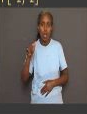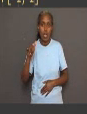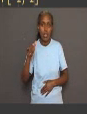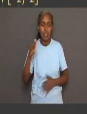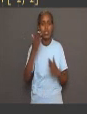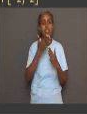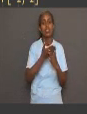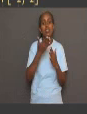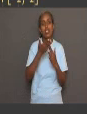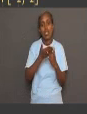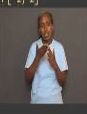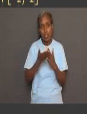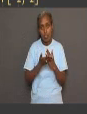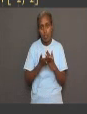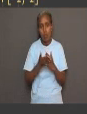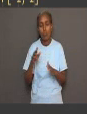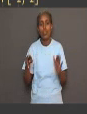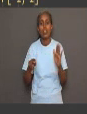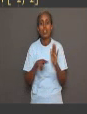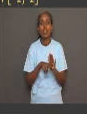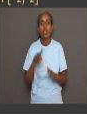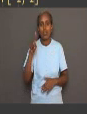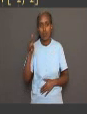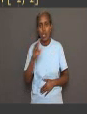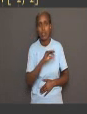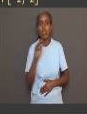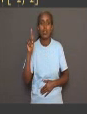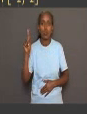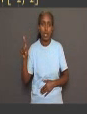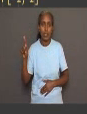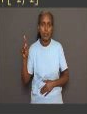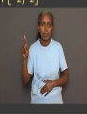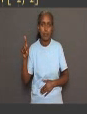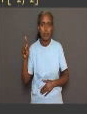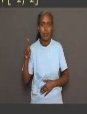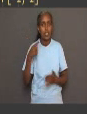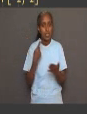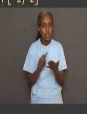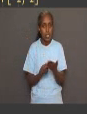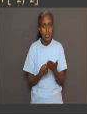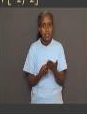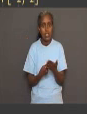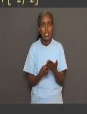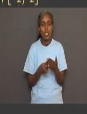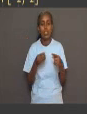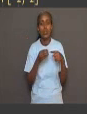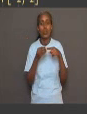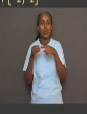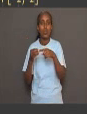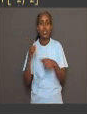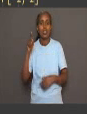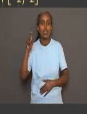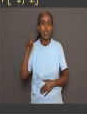the interval of negative 1 and 1, there is a unique